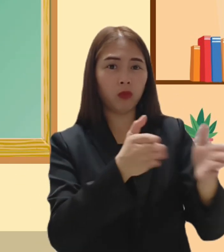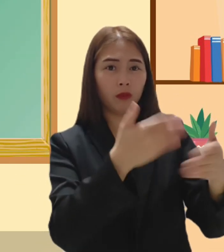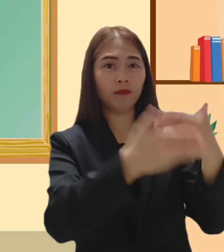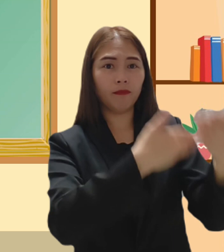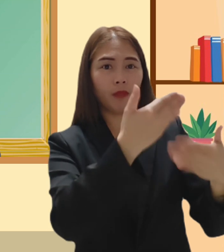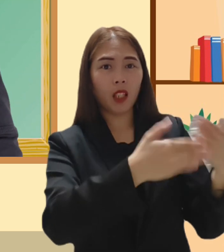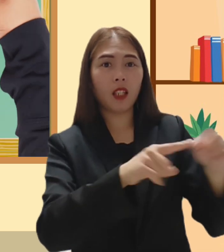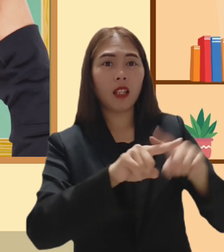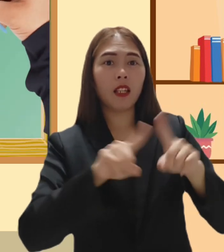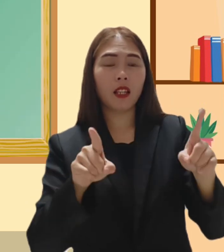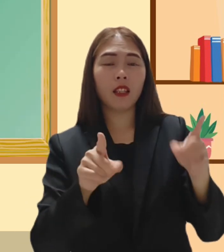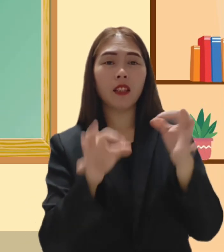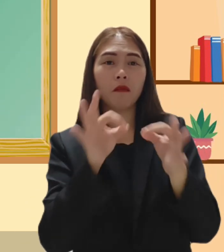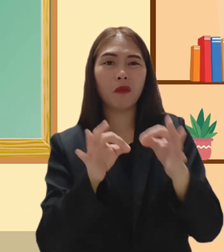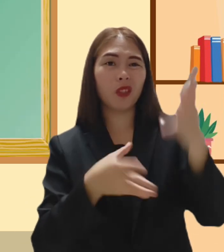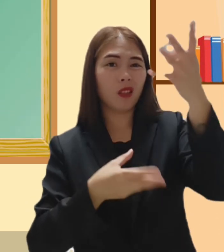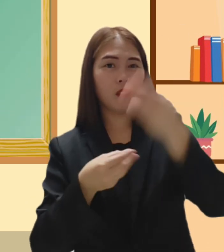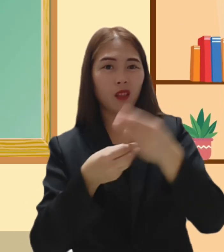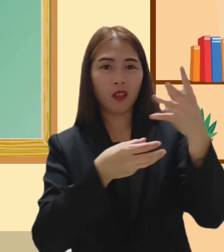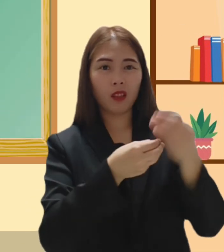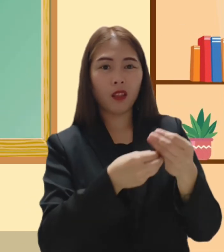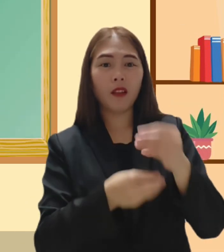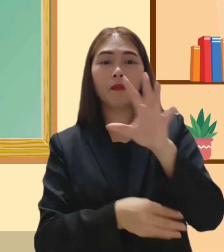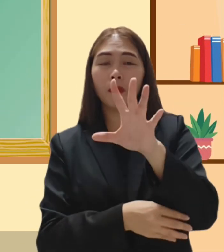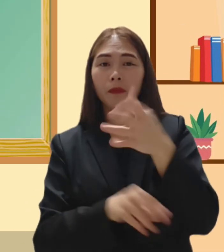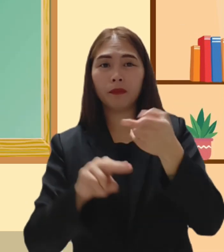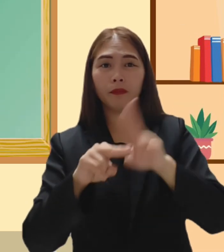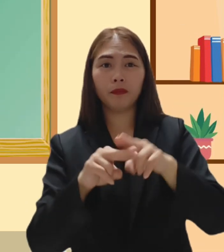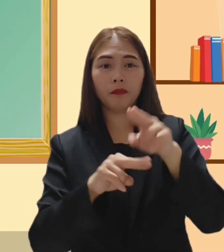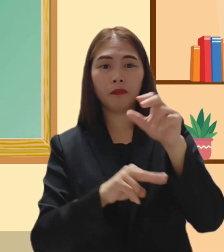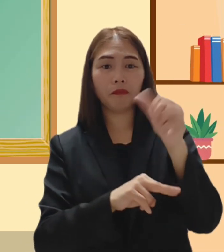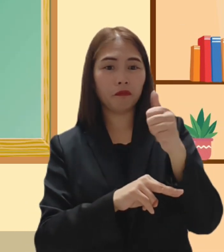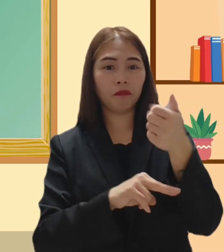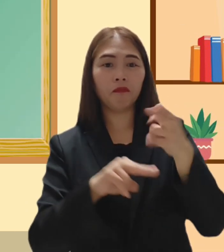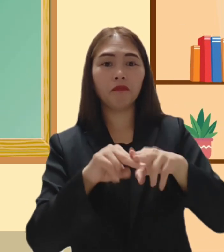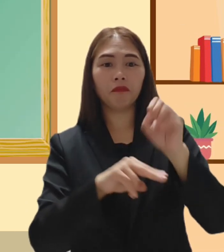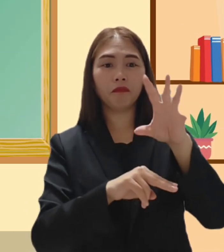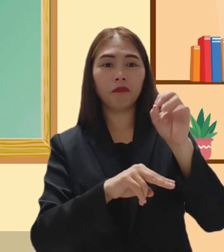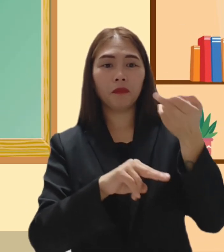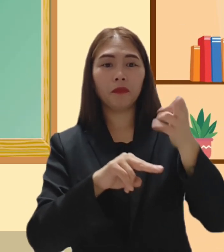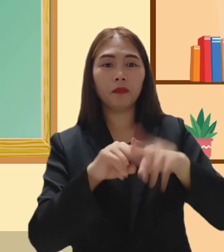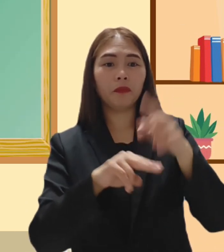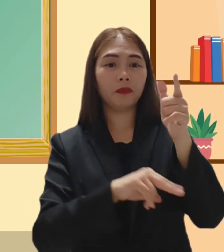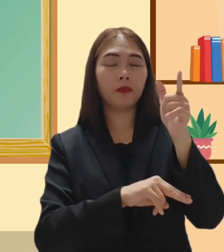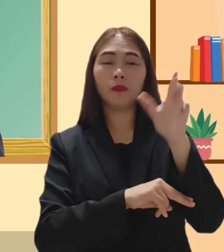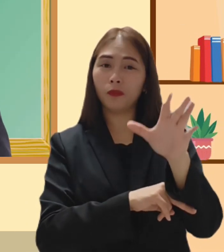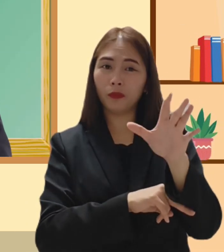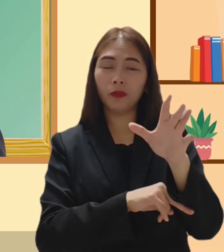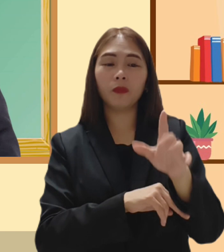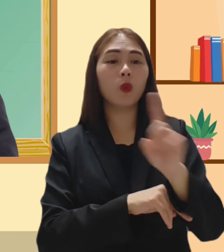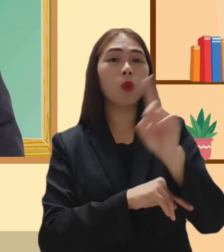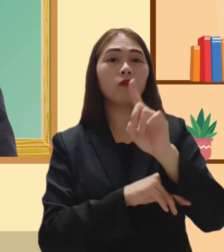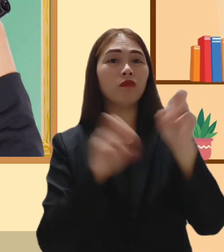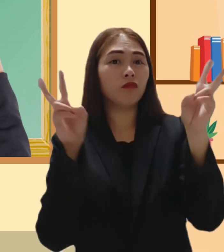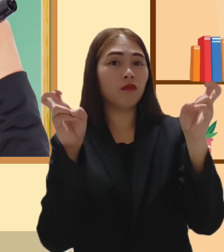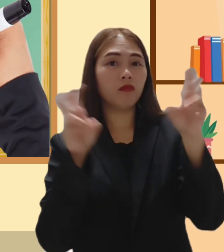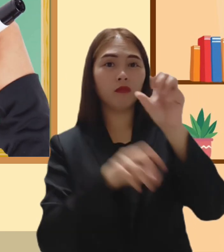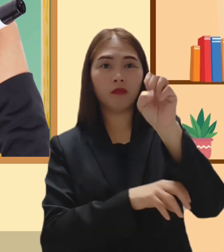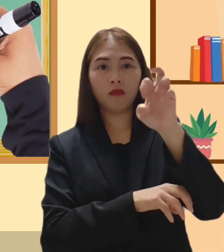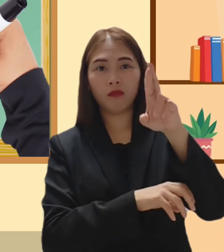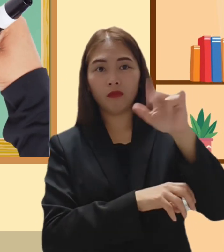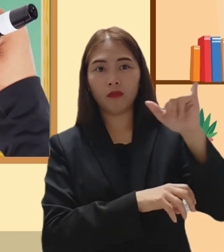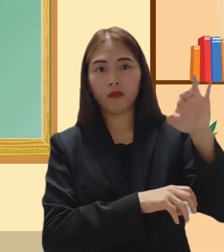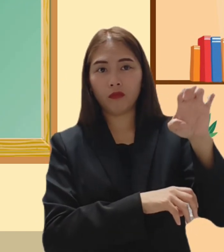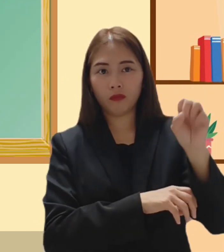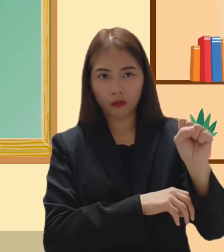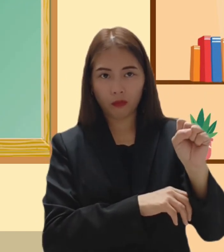because they come in order. But when we add them all up, 5 plus 10 plus 15 plus 20 plus 25, that's what